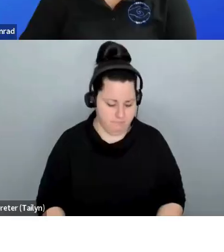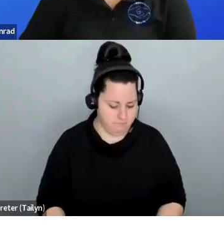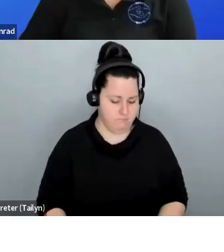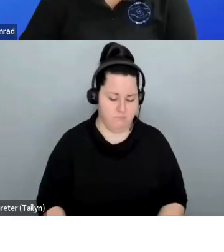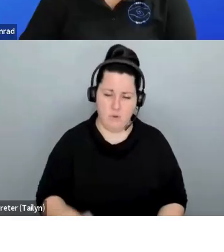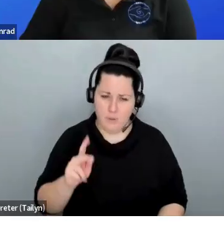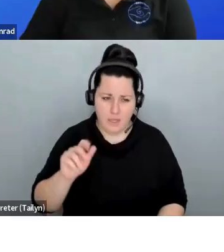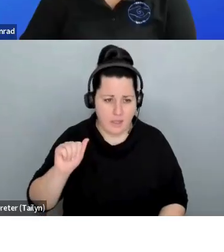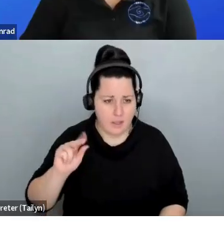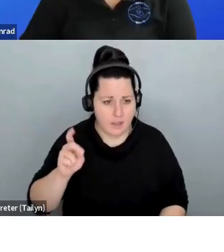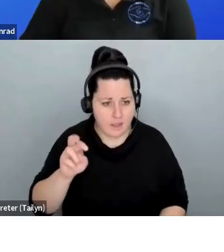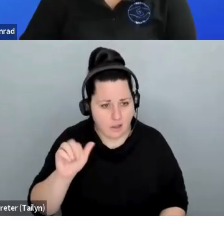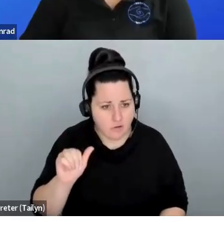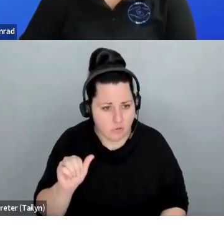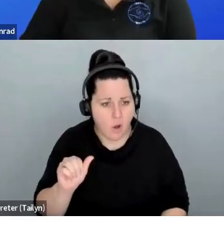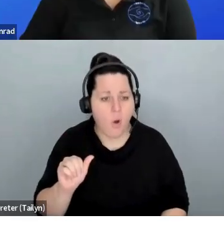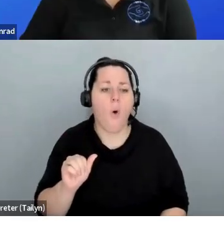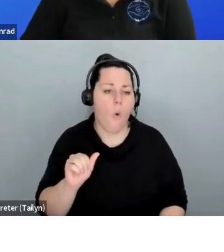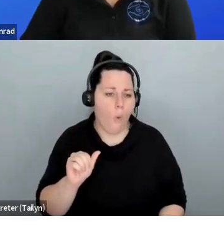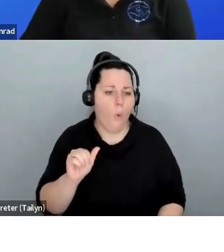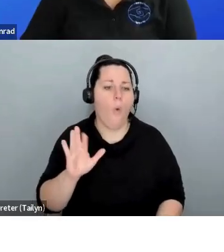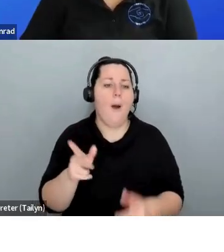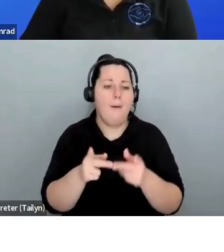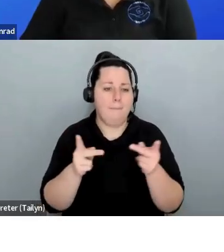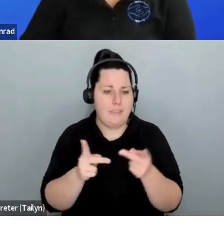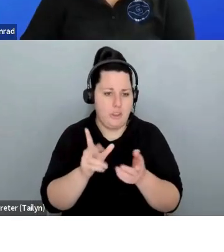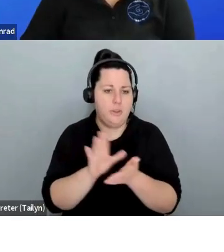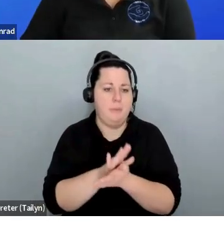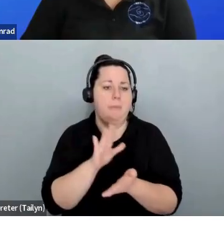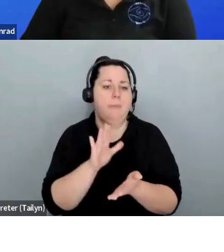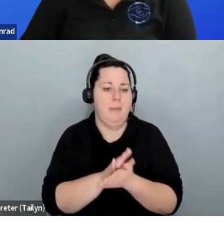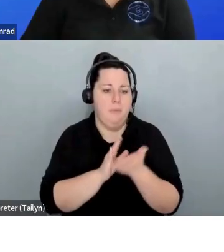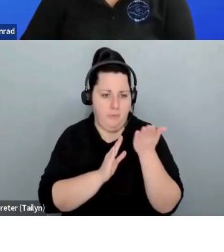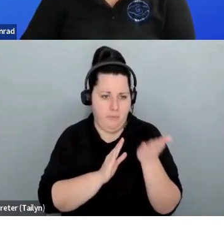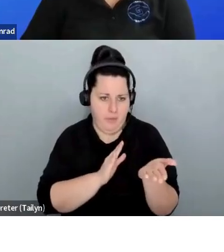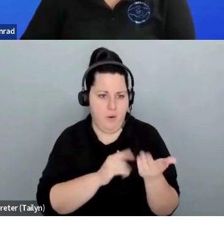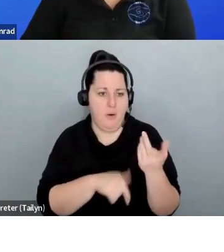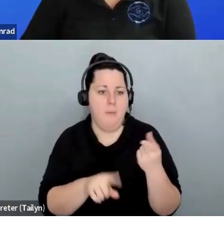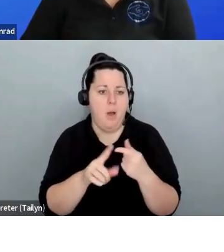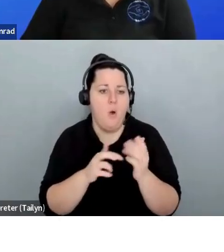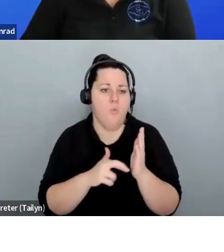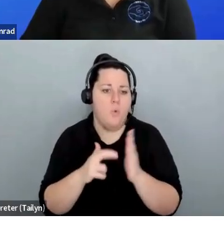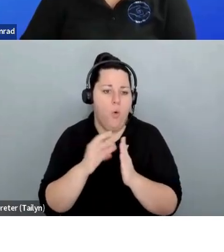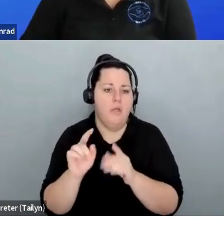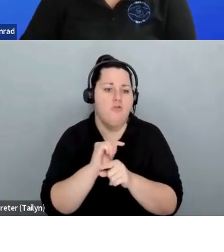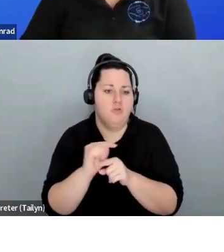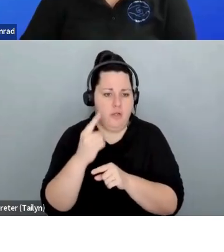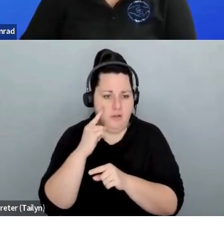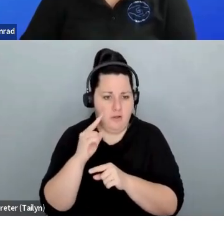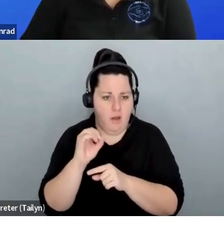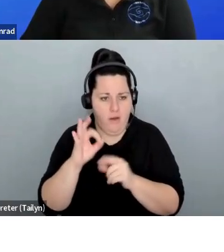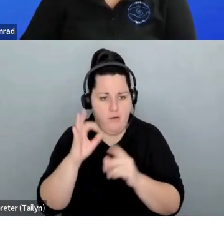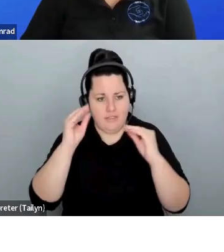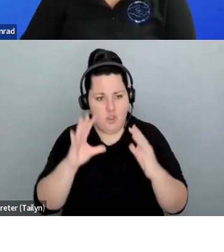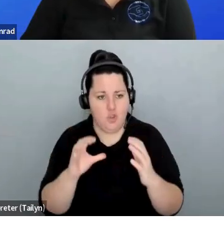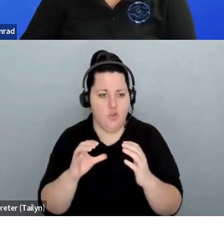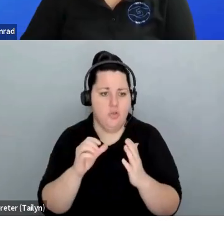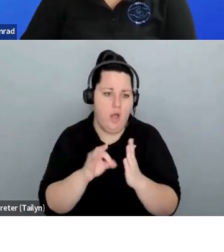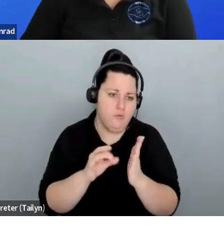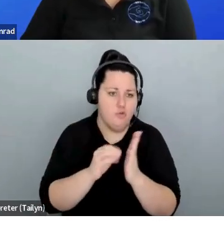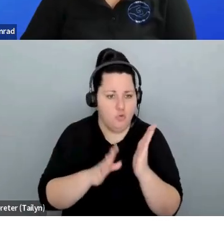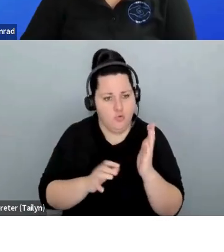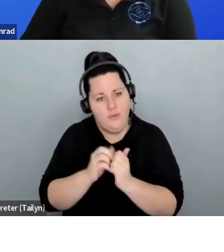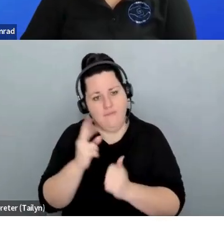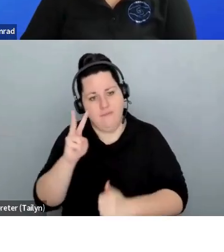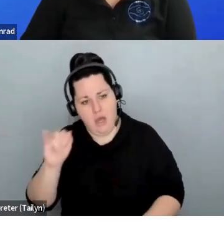Okay. Oh, Andrea hopefully put a position paper in the chat about the role and training of teachers of students with visual impairment. So,